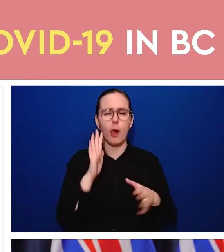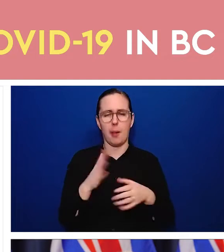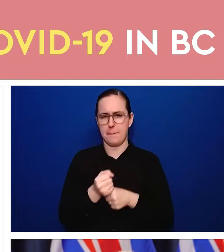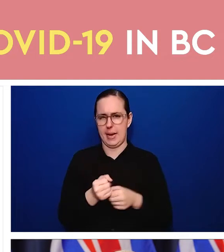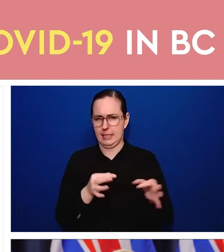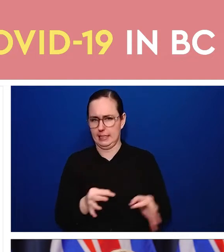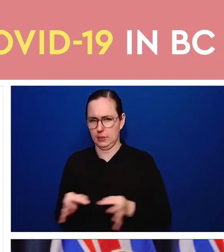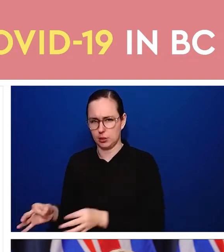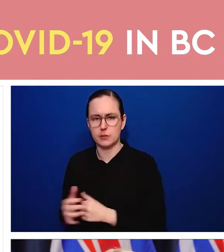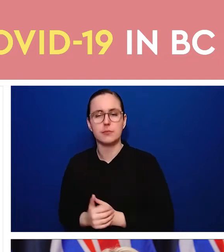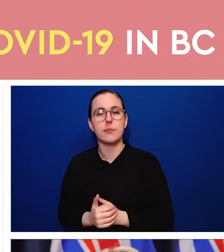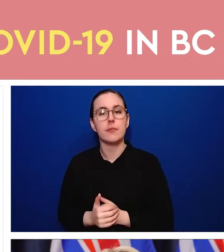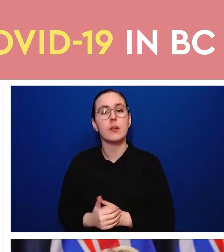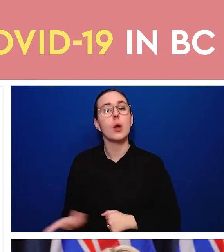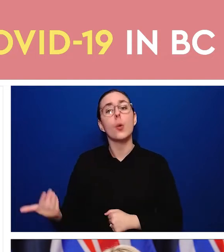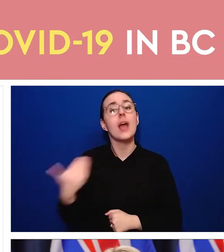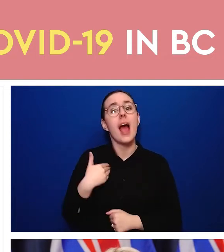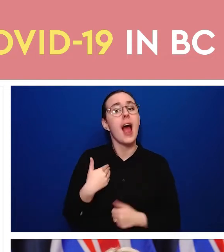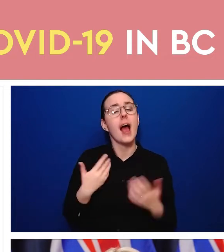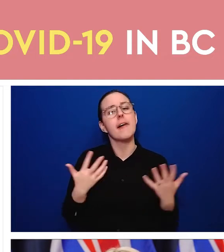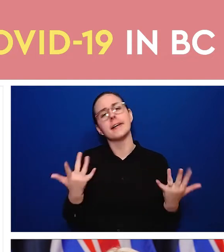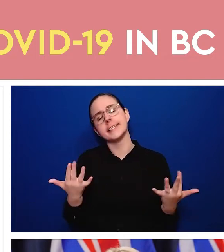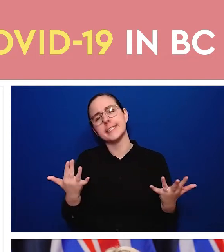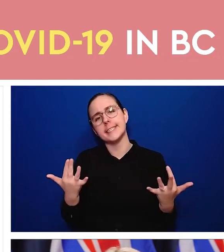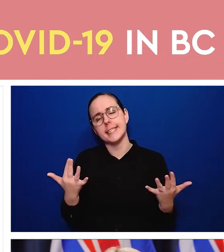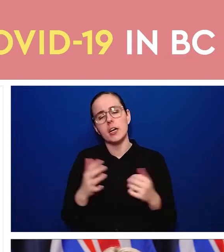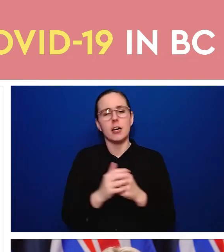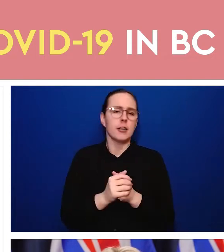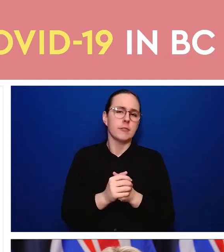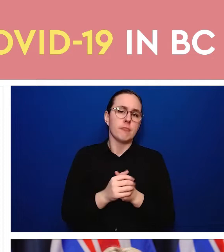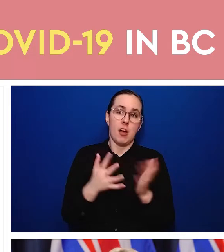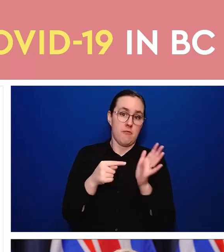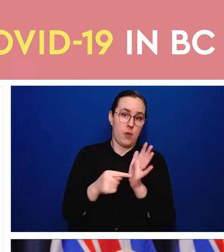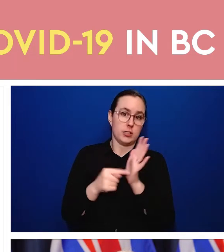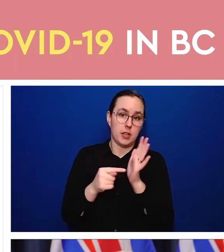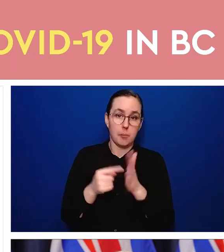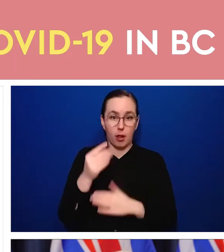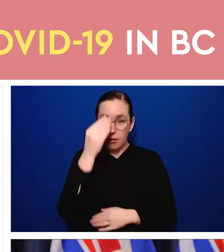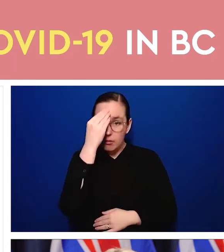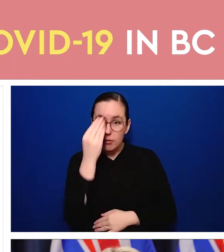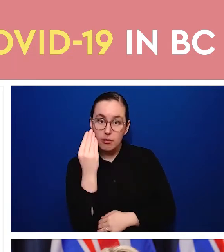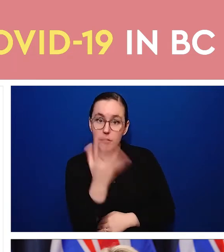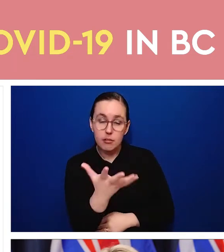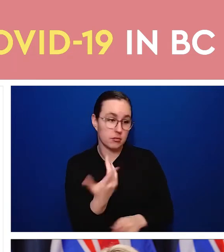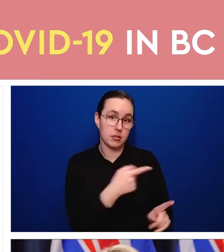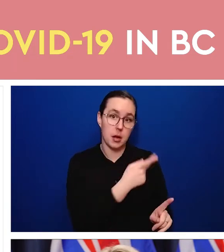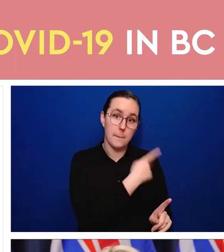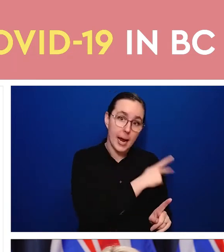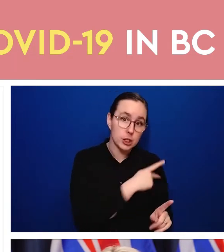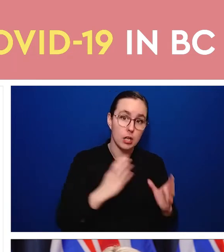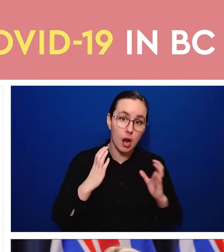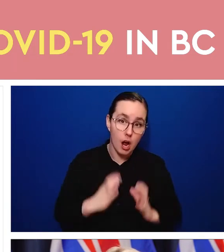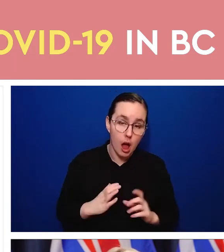understand that there'll be disclosure to clients or patients of vaccination status for some of the regulated